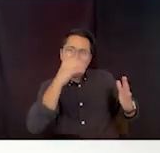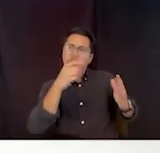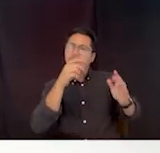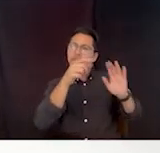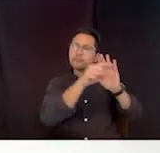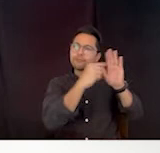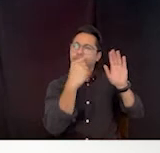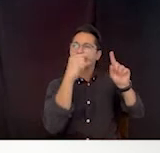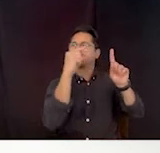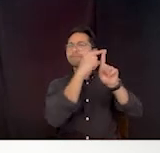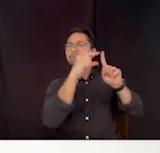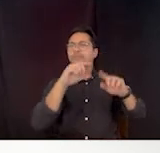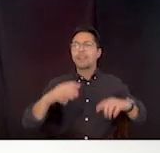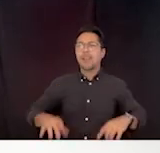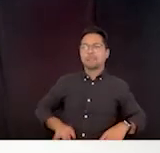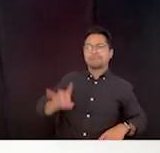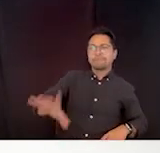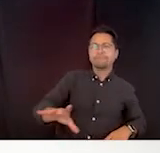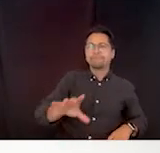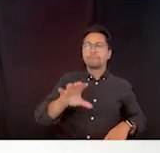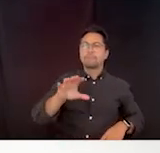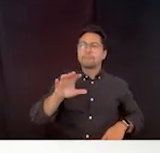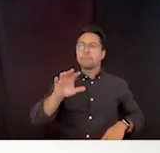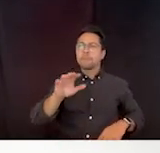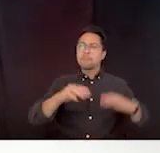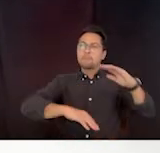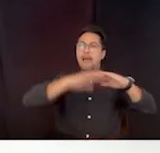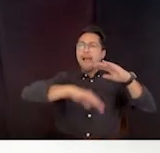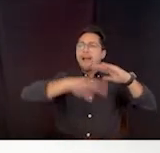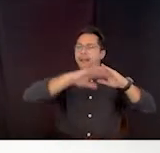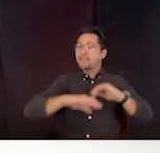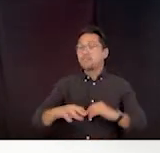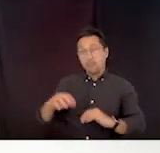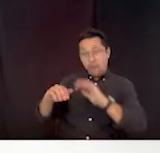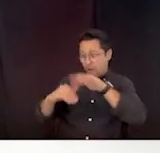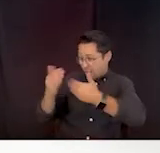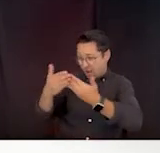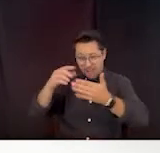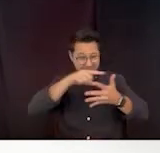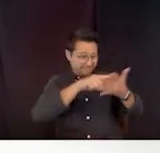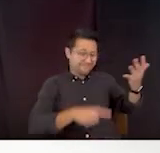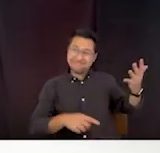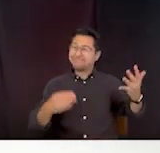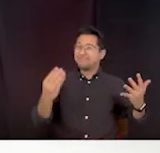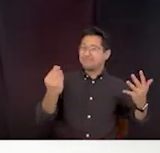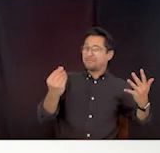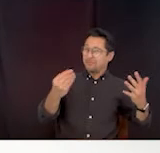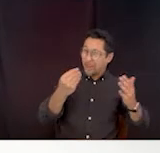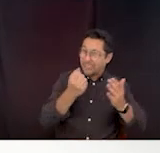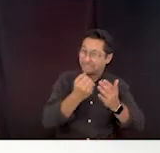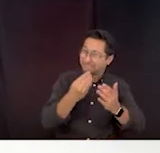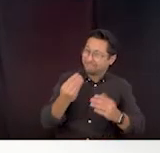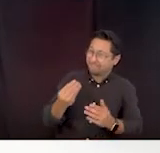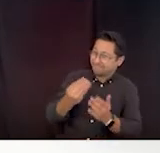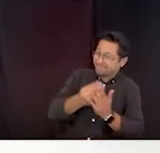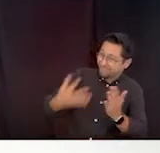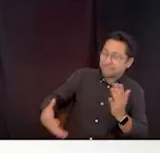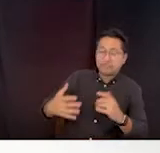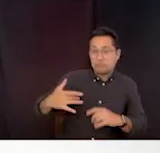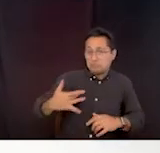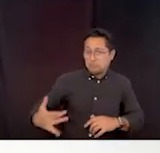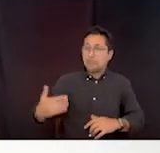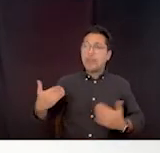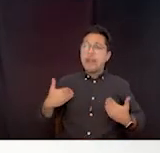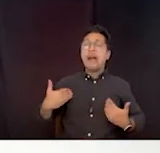your family, because all of these medical-based services are very pricey and they're very cumbersome on a family. So there's usually a limit